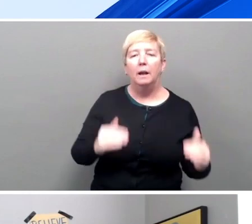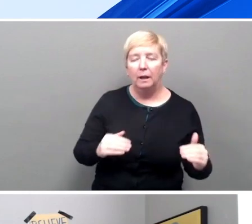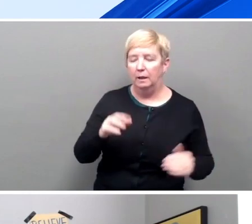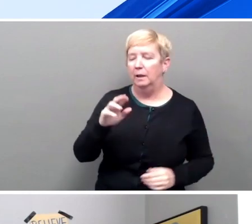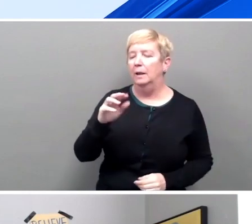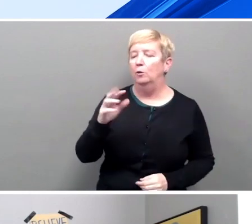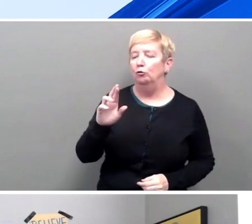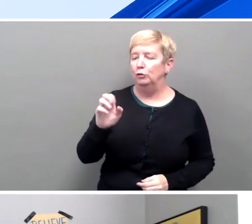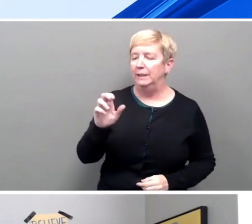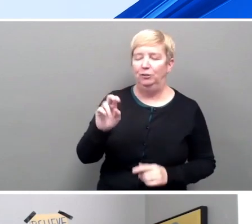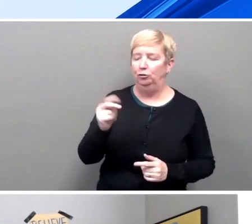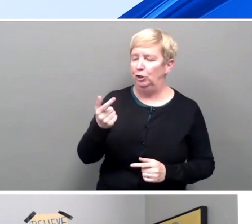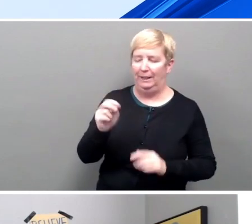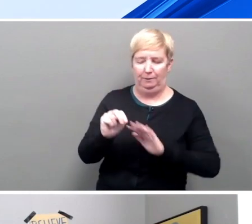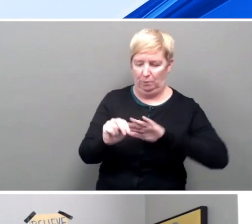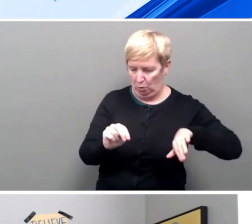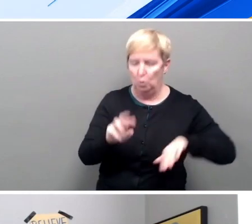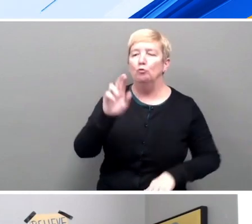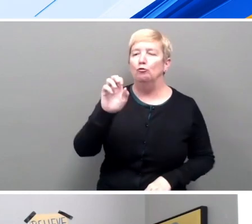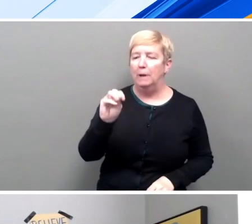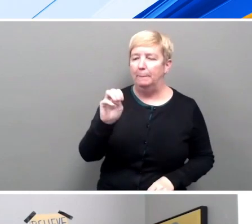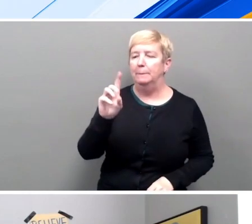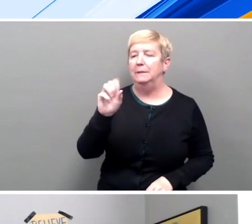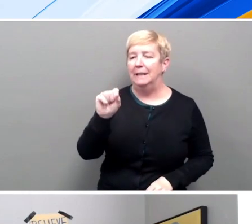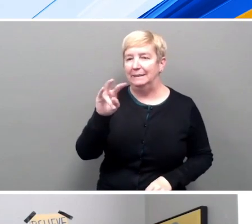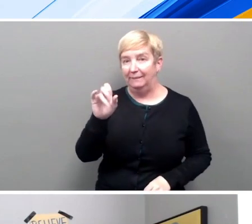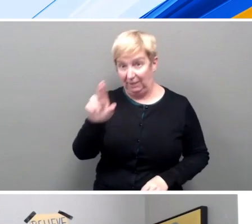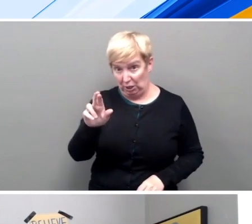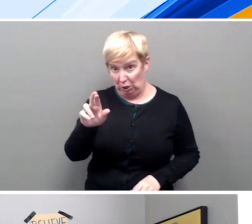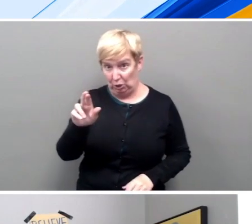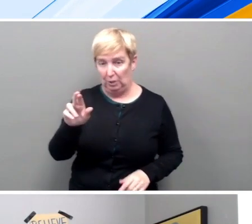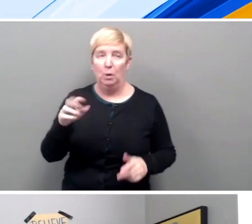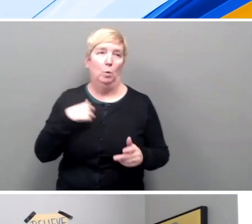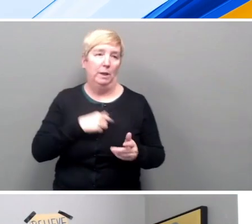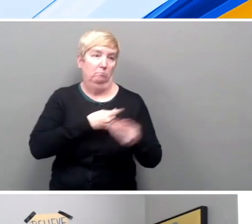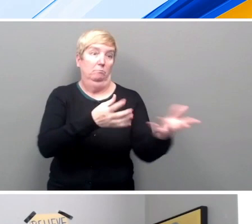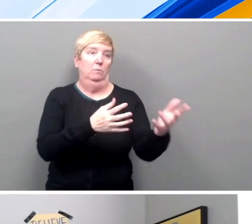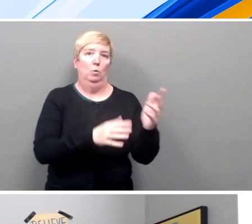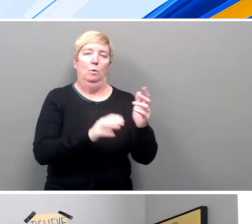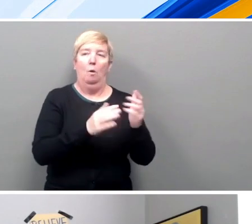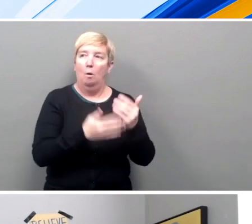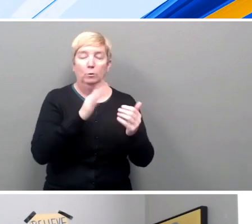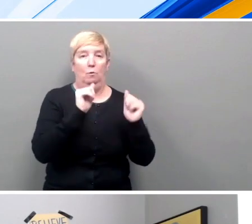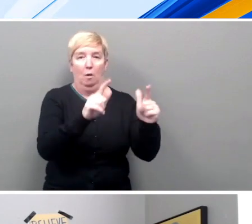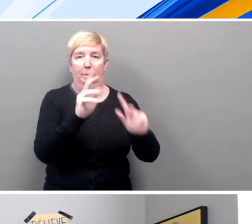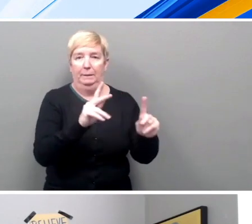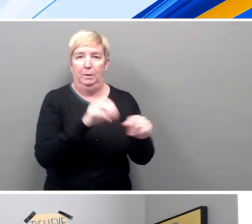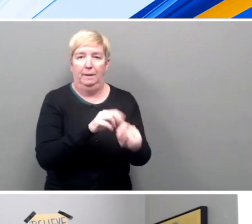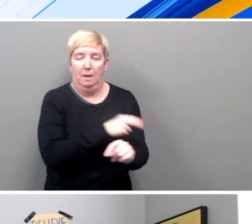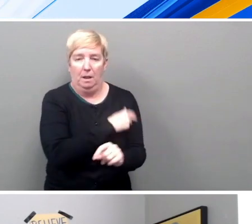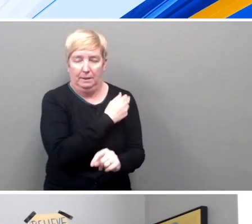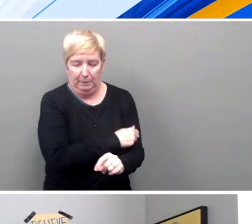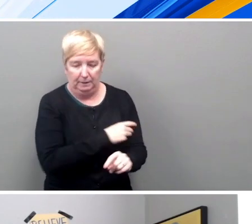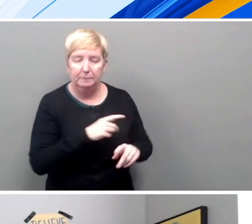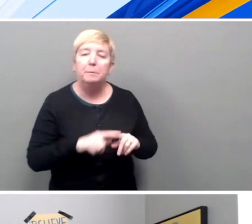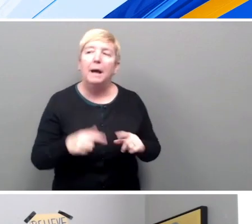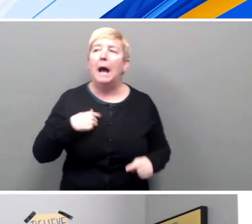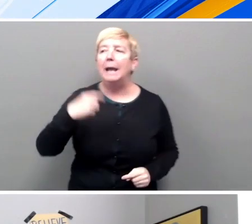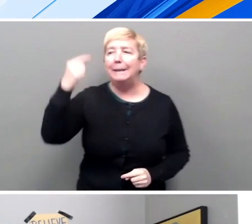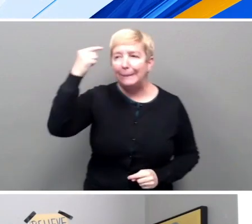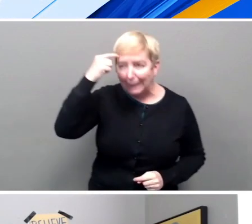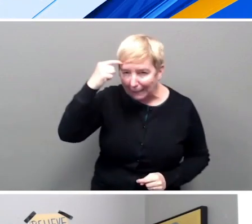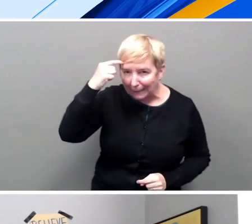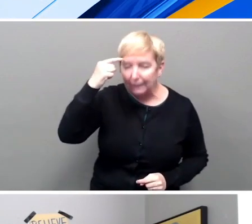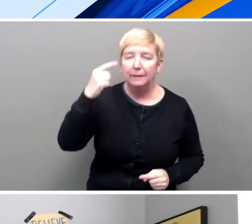remdesivir to almost 100% of people who end up in the hospital. So all those things are good. I personally think, though, that some of what we're